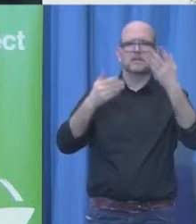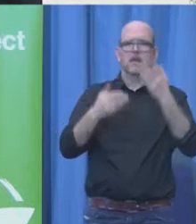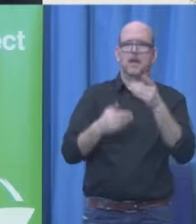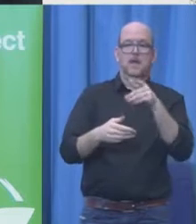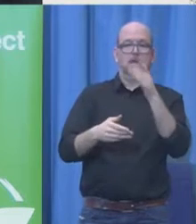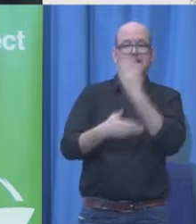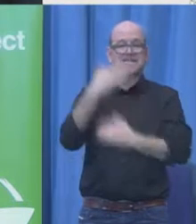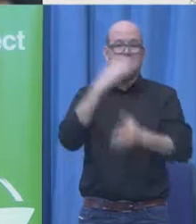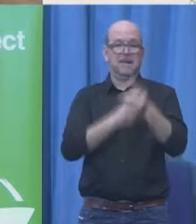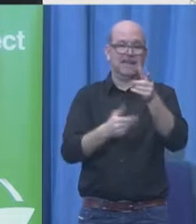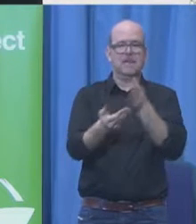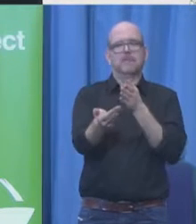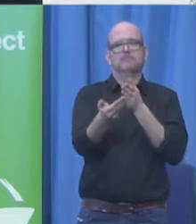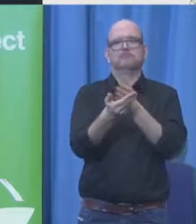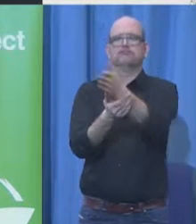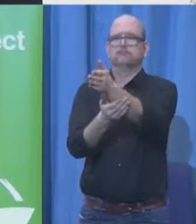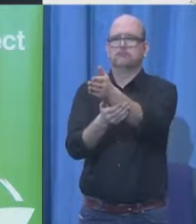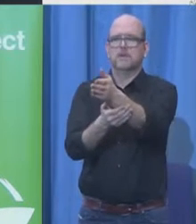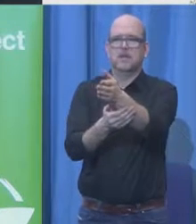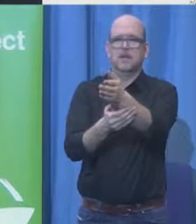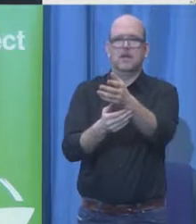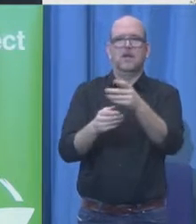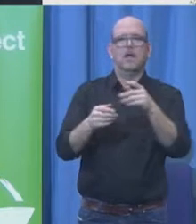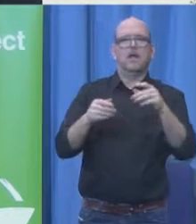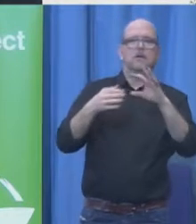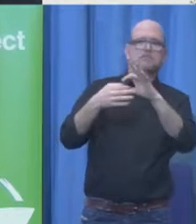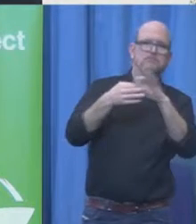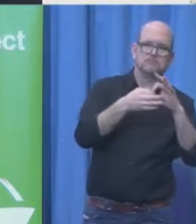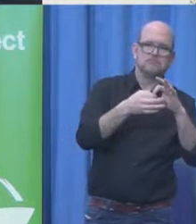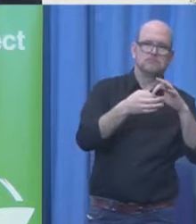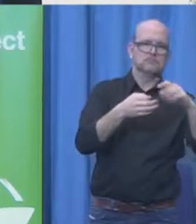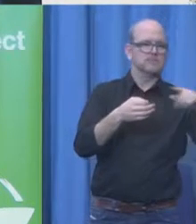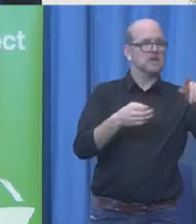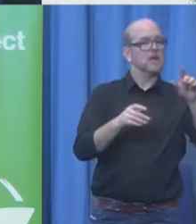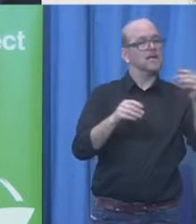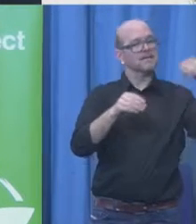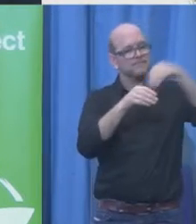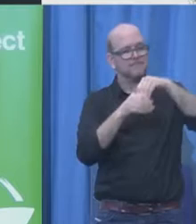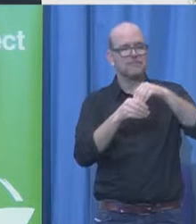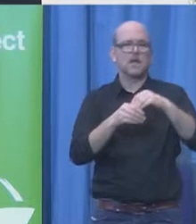tasks related to the Convention and the European Disability Strategy. Thank you.